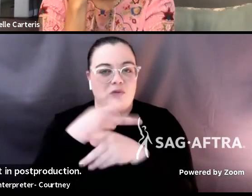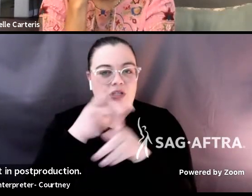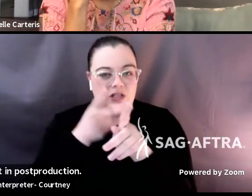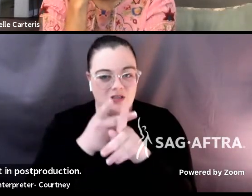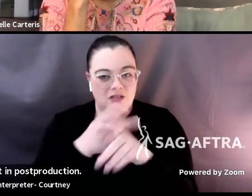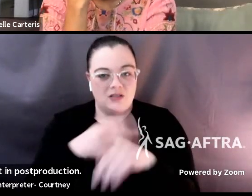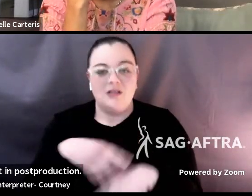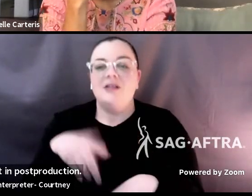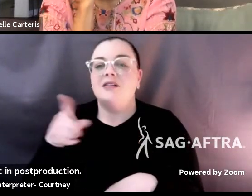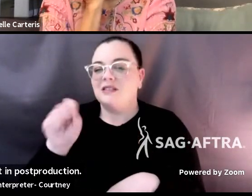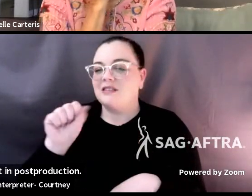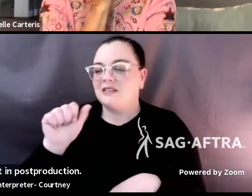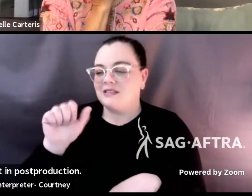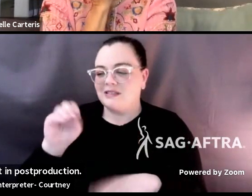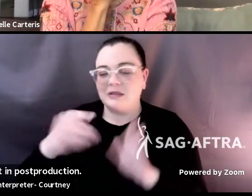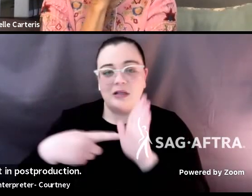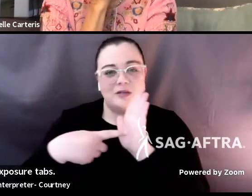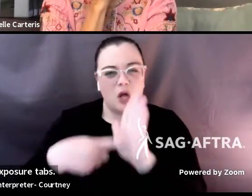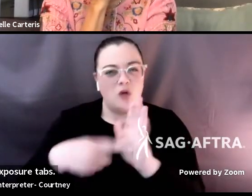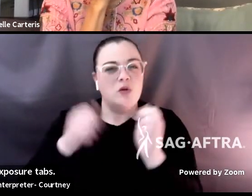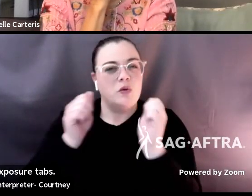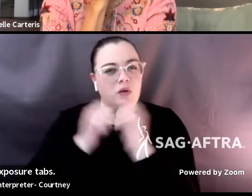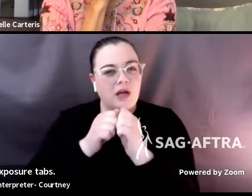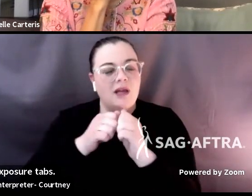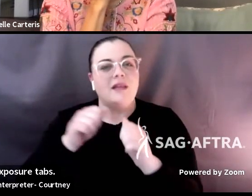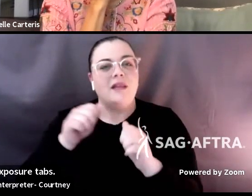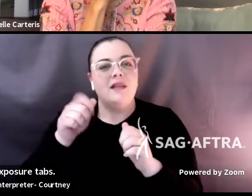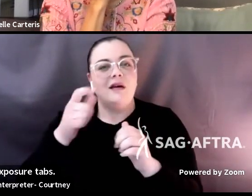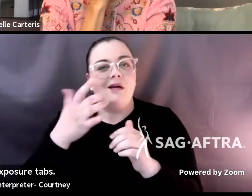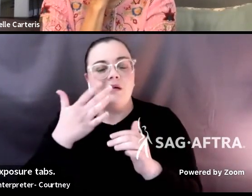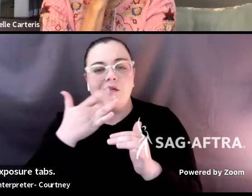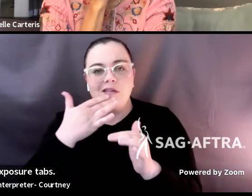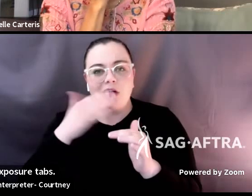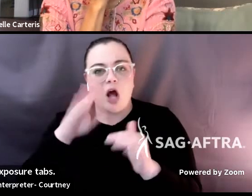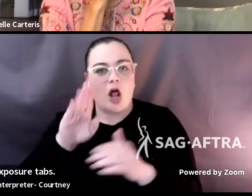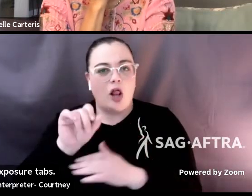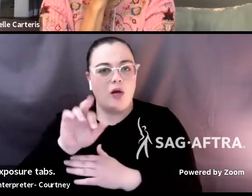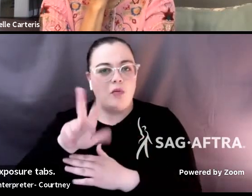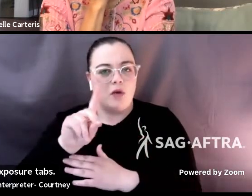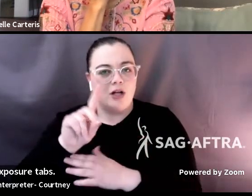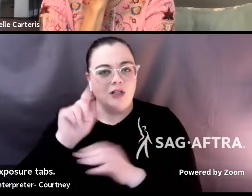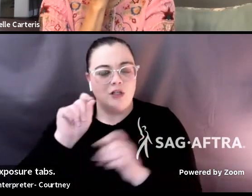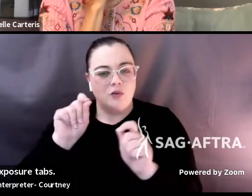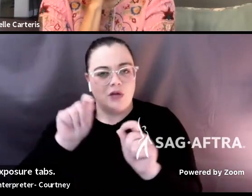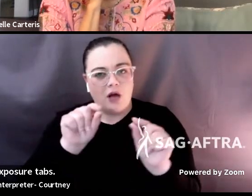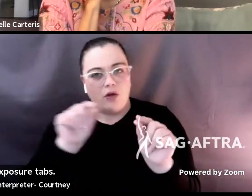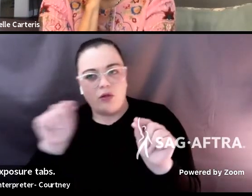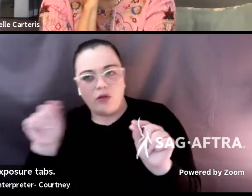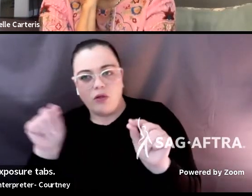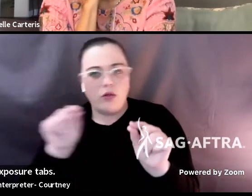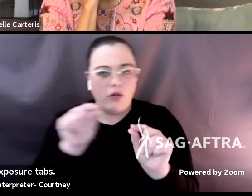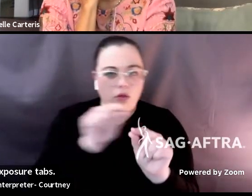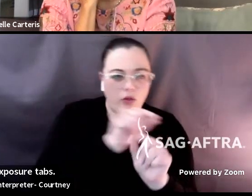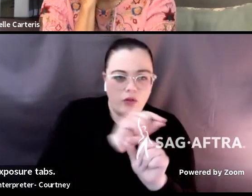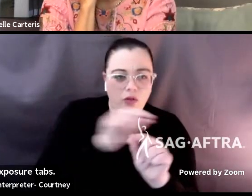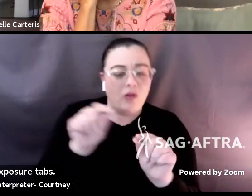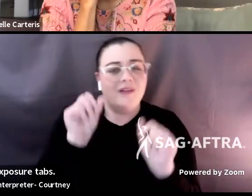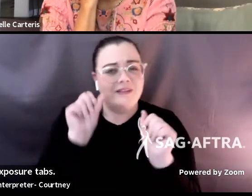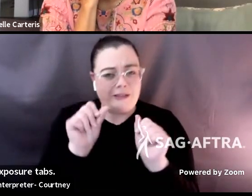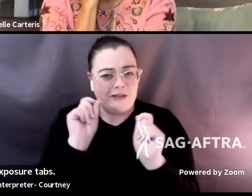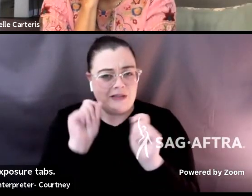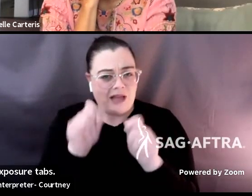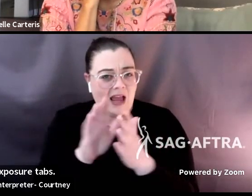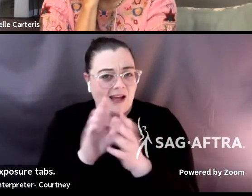be able to really do that. You can also do some really fancy, complicated color adjustments where you're, really changing kind of